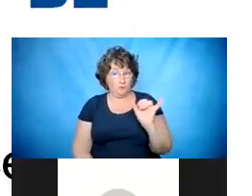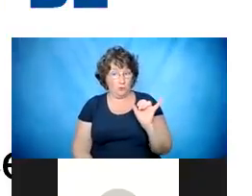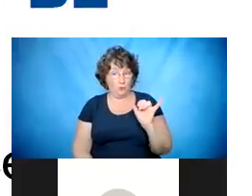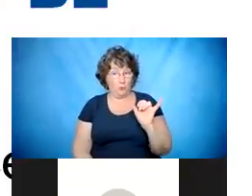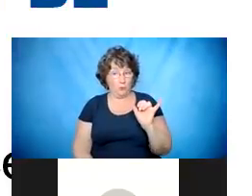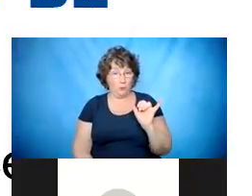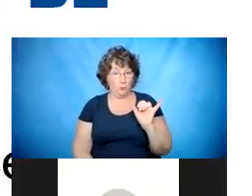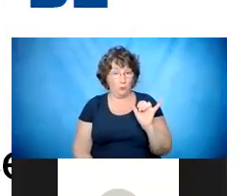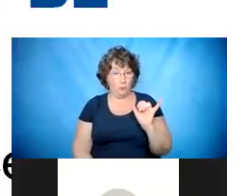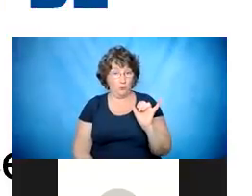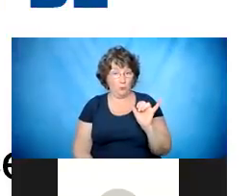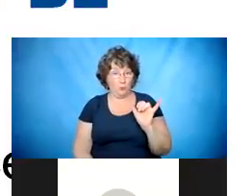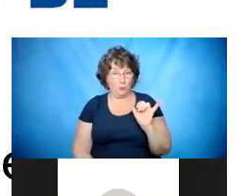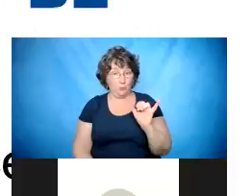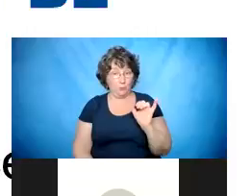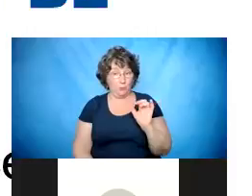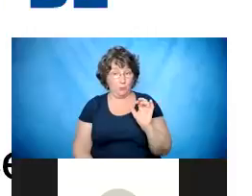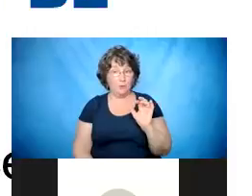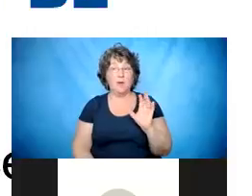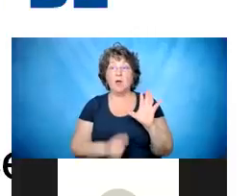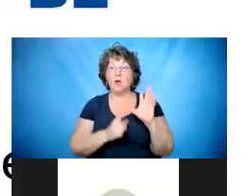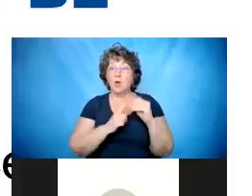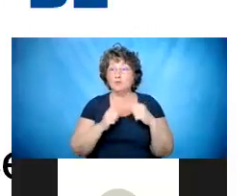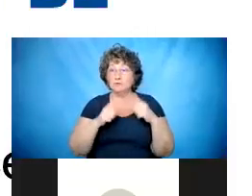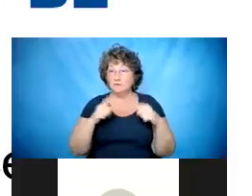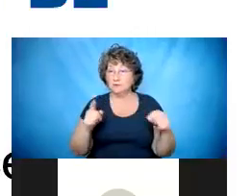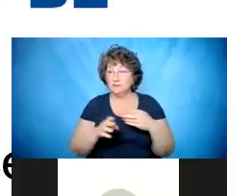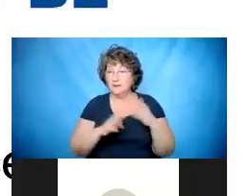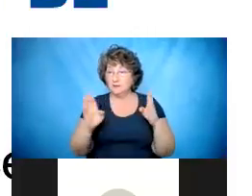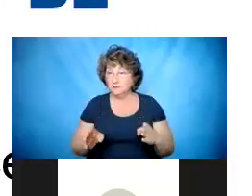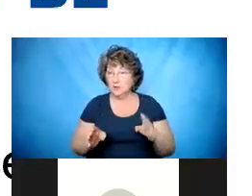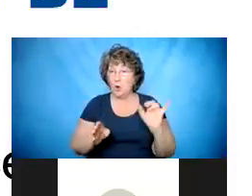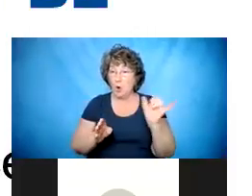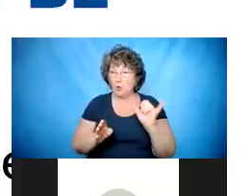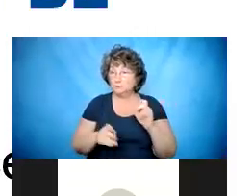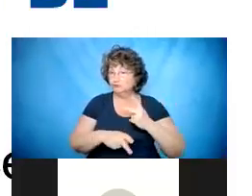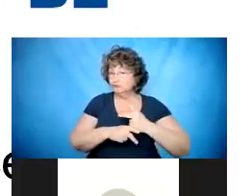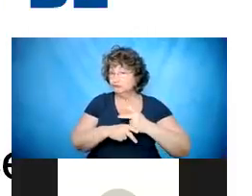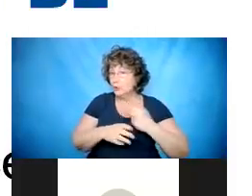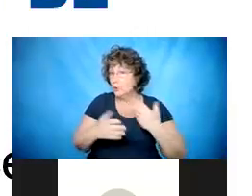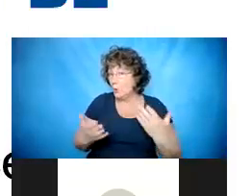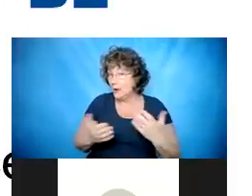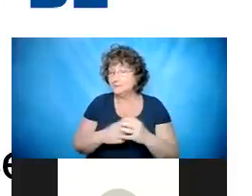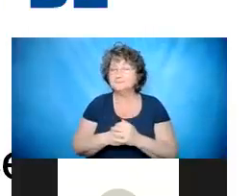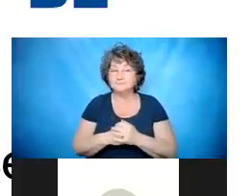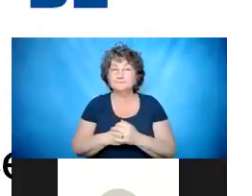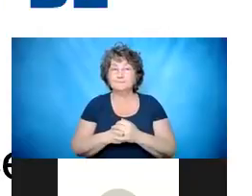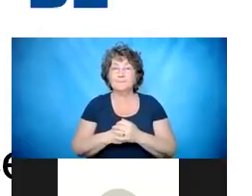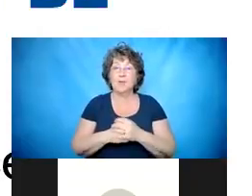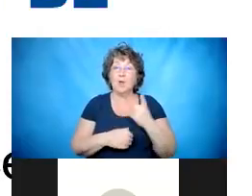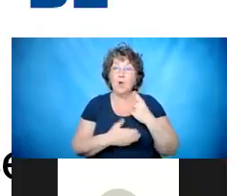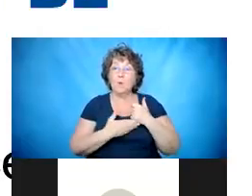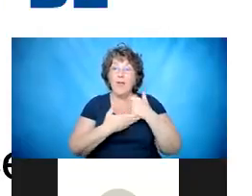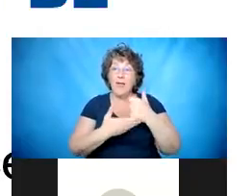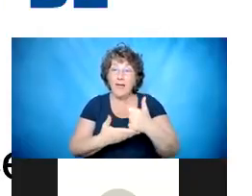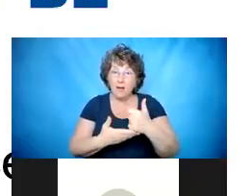us as the cultural specialist attend to is that we assist with proposing, developing, and